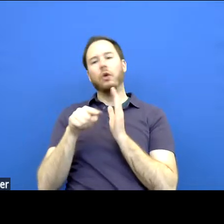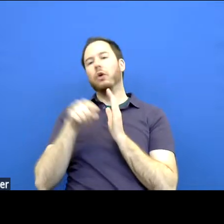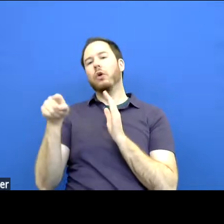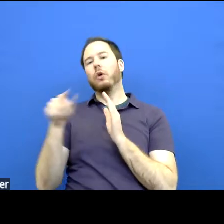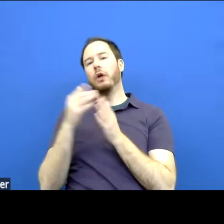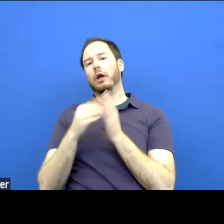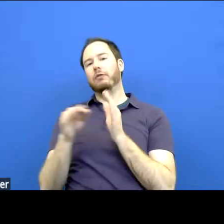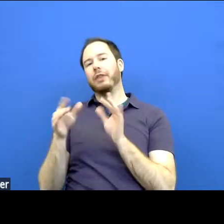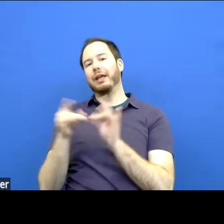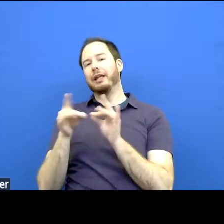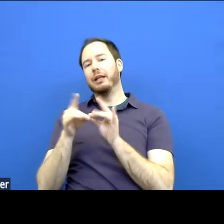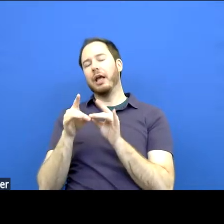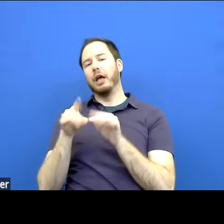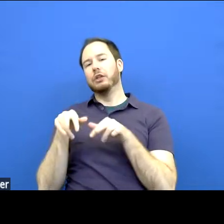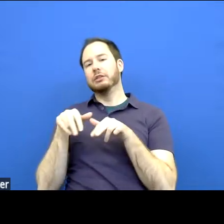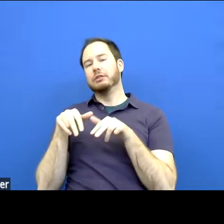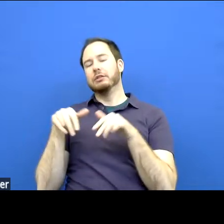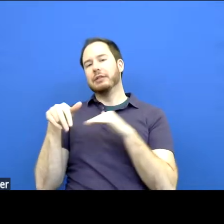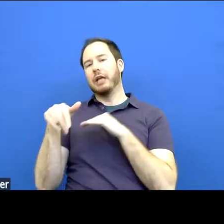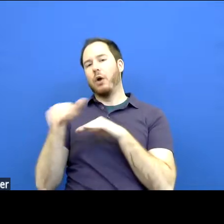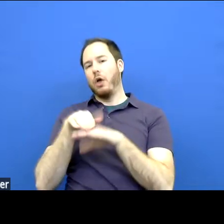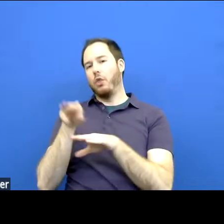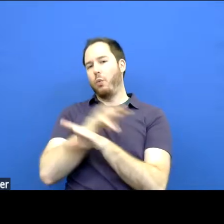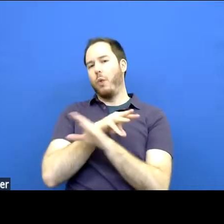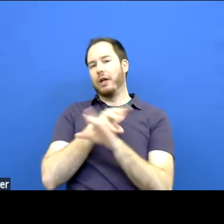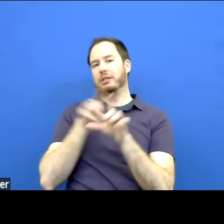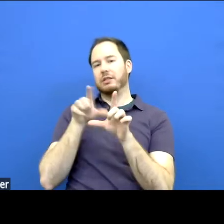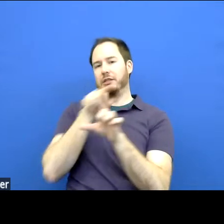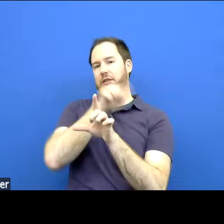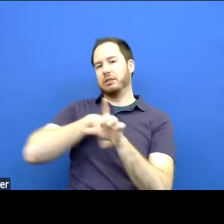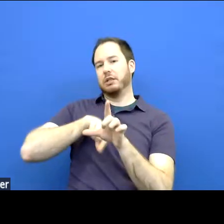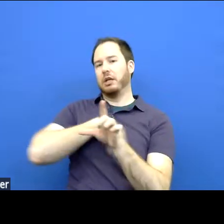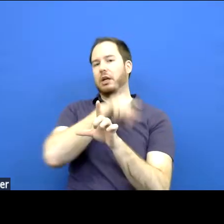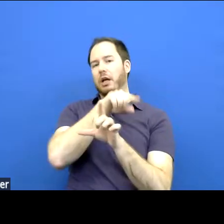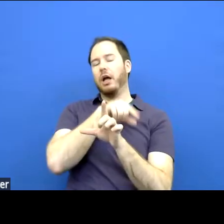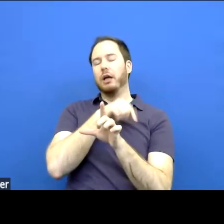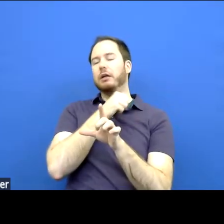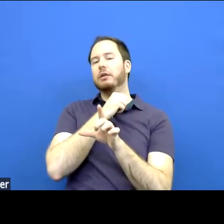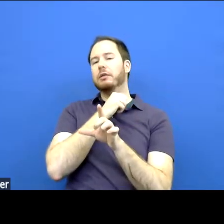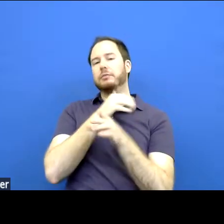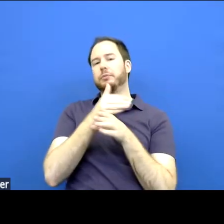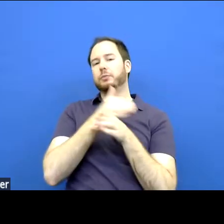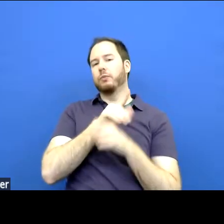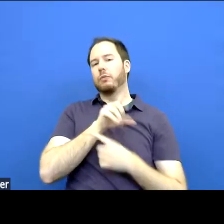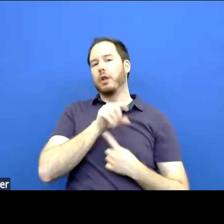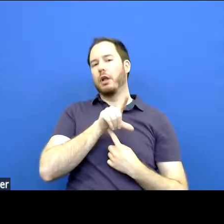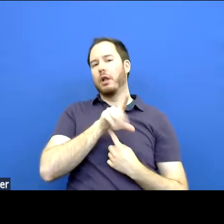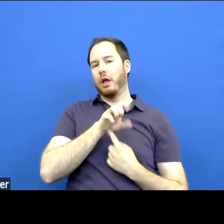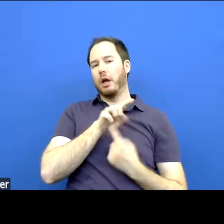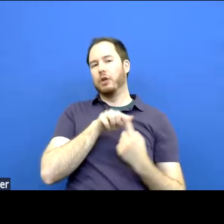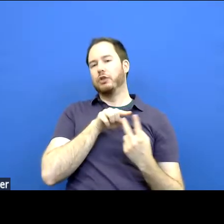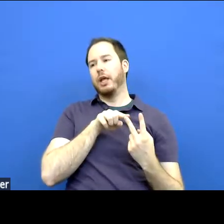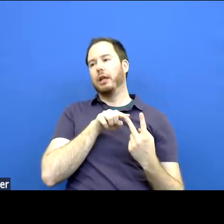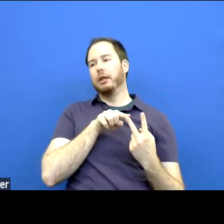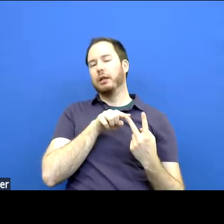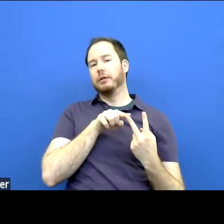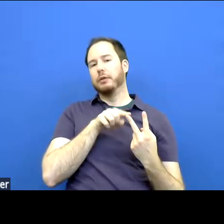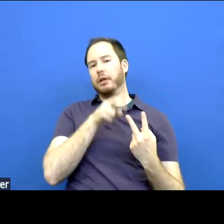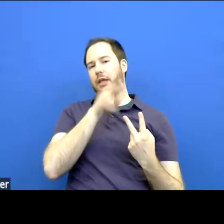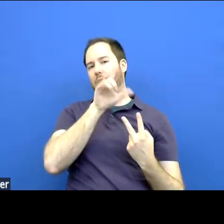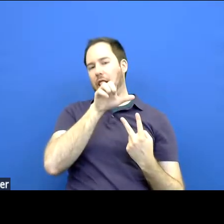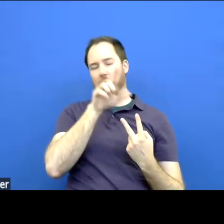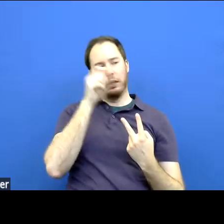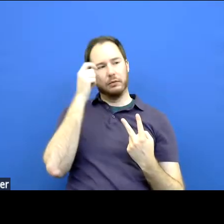connector sidewalks on the west side between the lodge and the